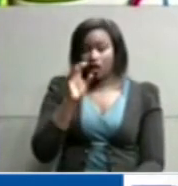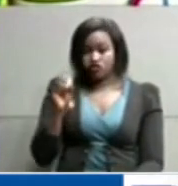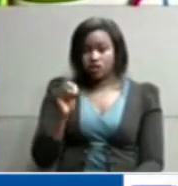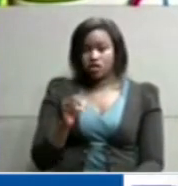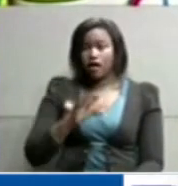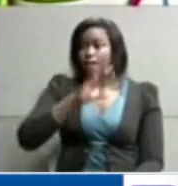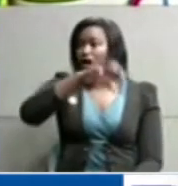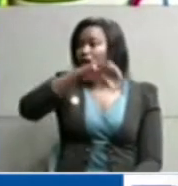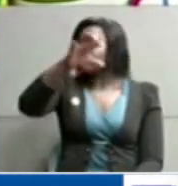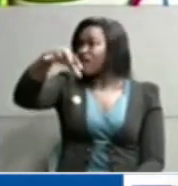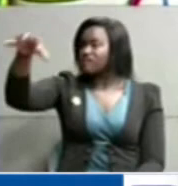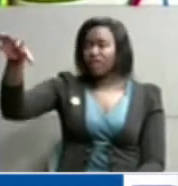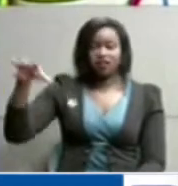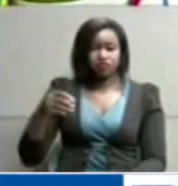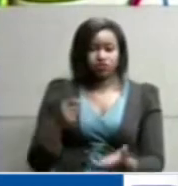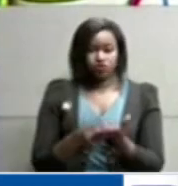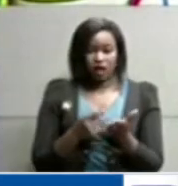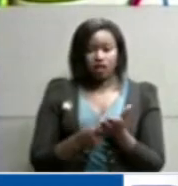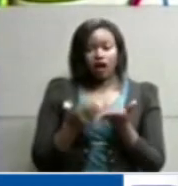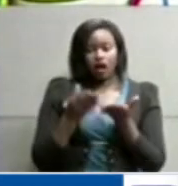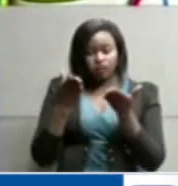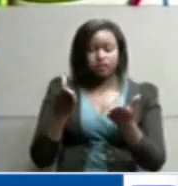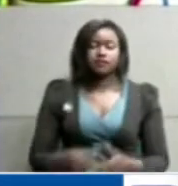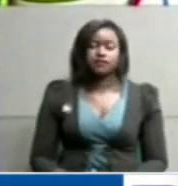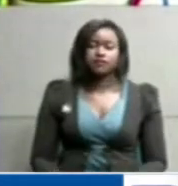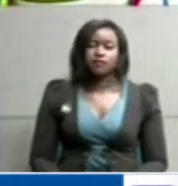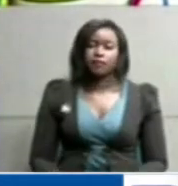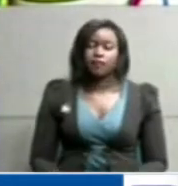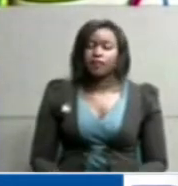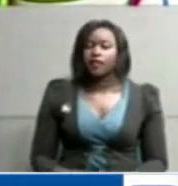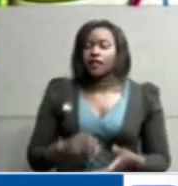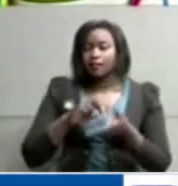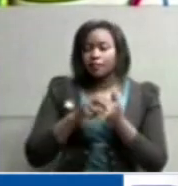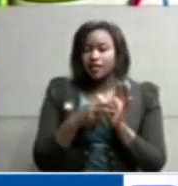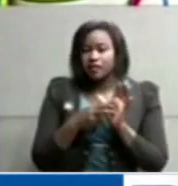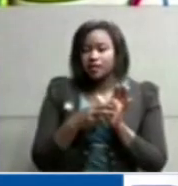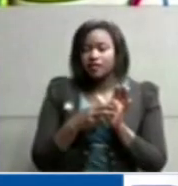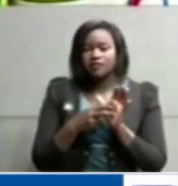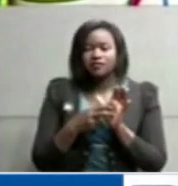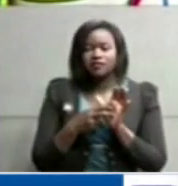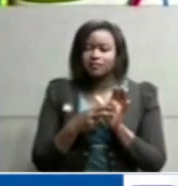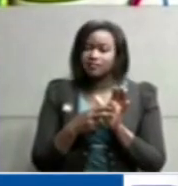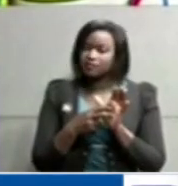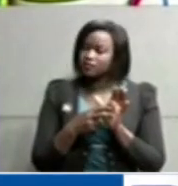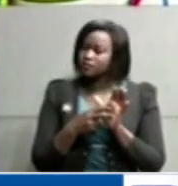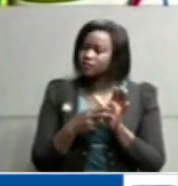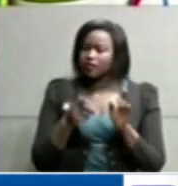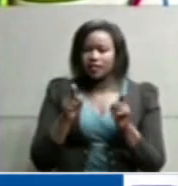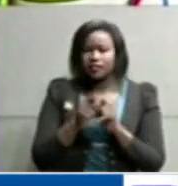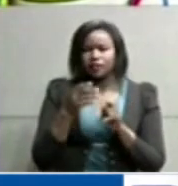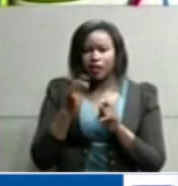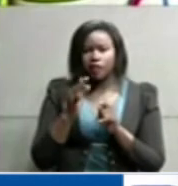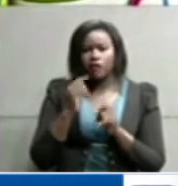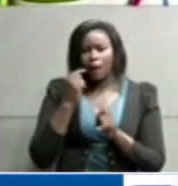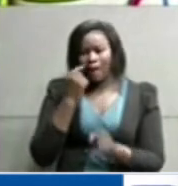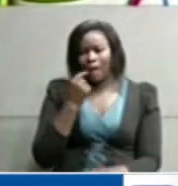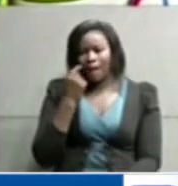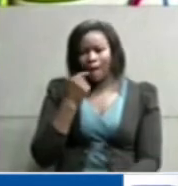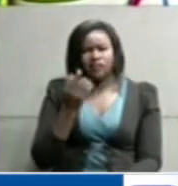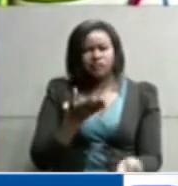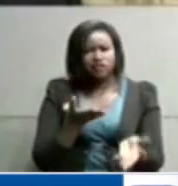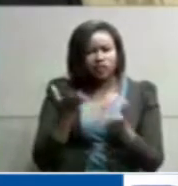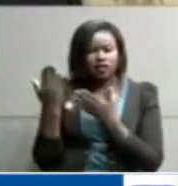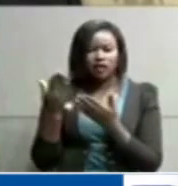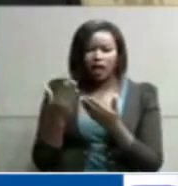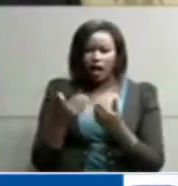country. So that means if you take Devateso, they would have how many hubs?